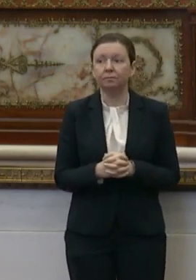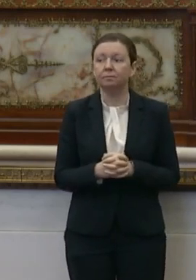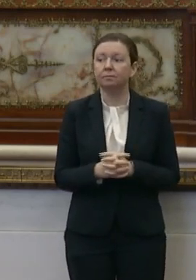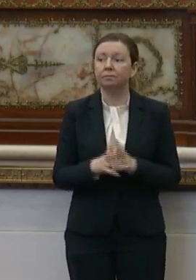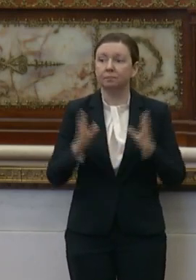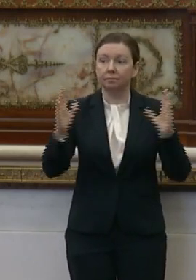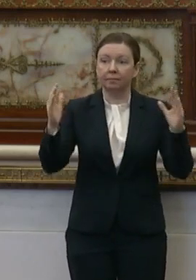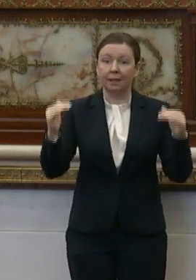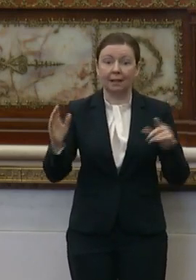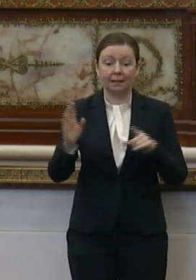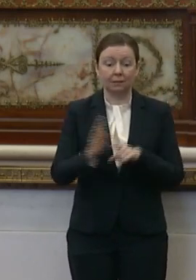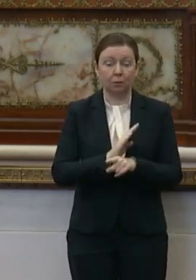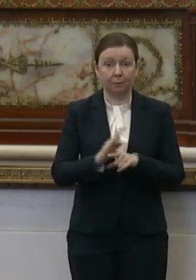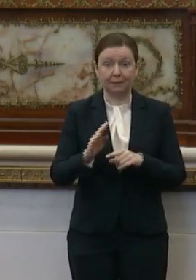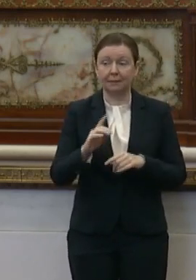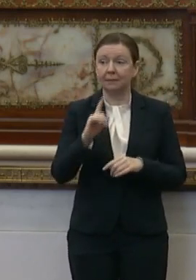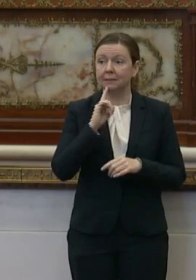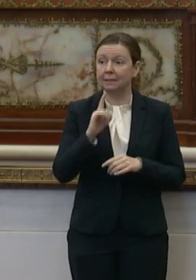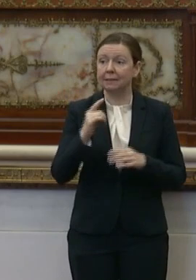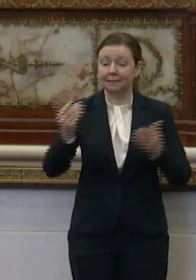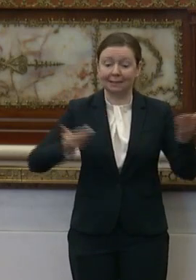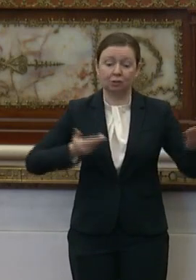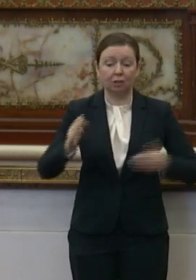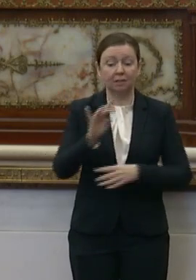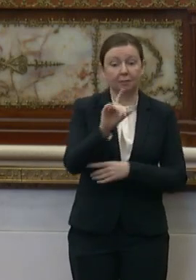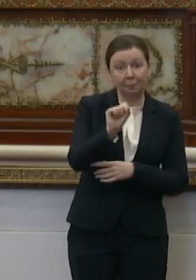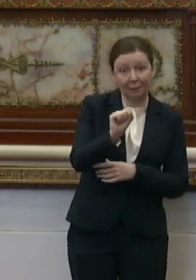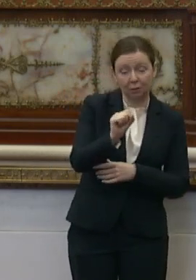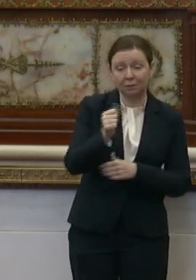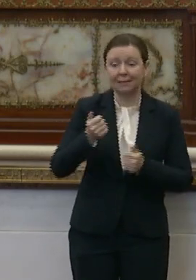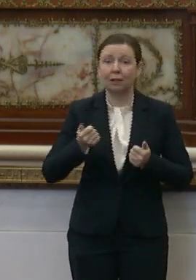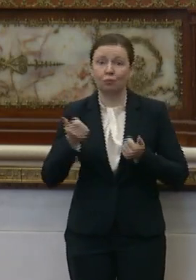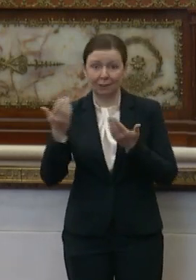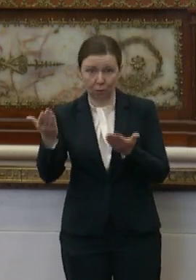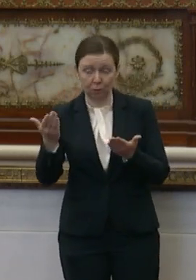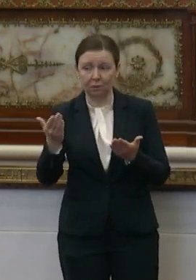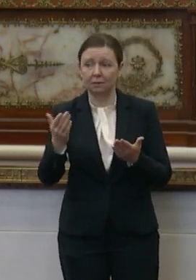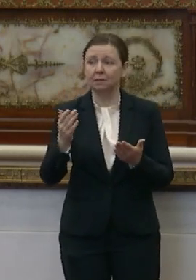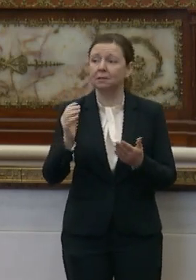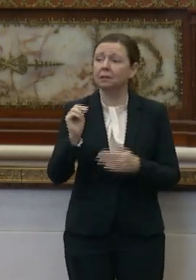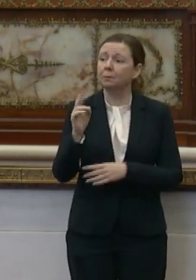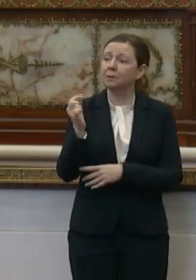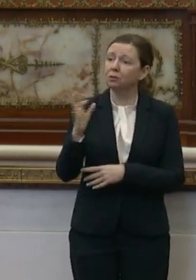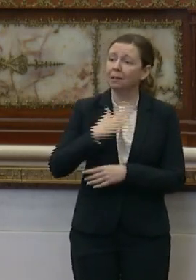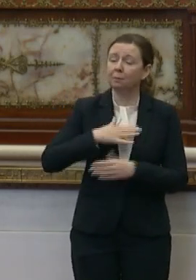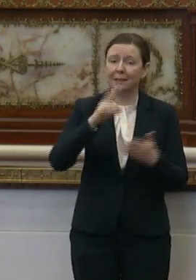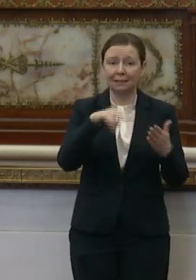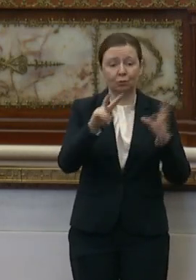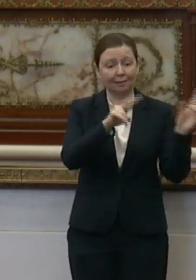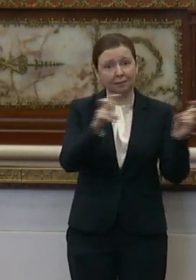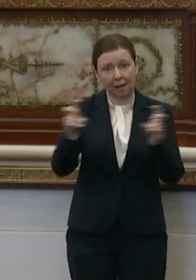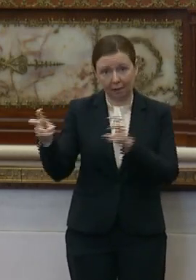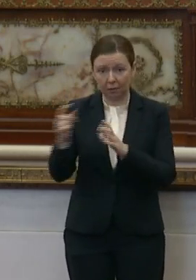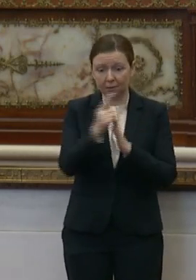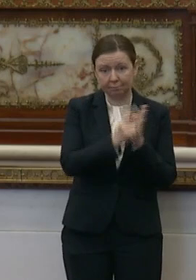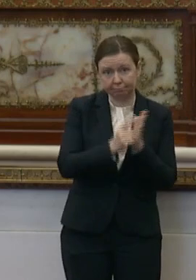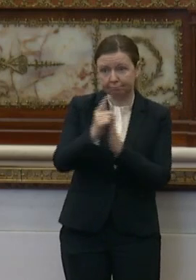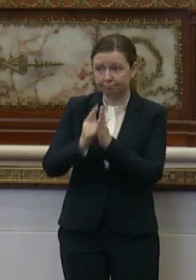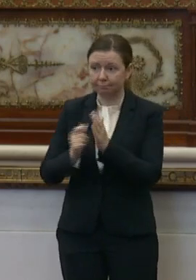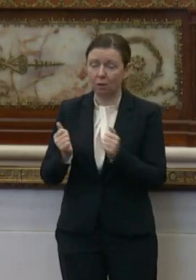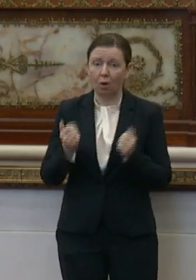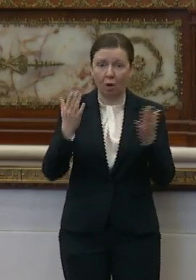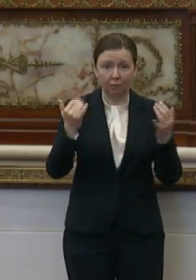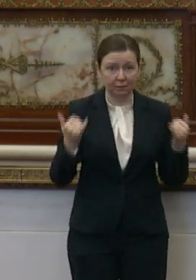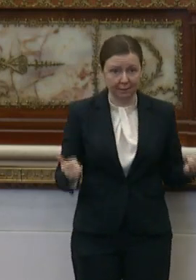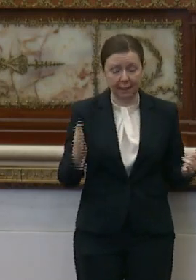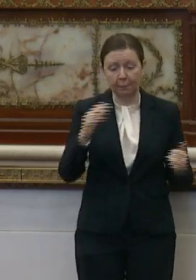our next order of business is the introduction of bills and resolutions. And Mr. Decker, if you will please read the titles of the legislation that is being offered